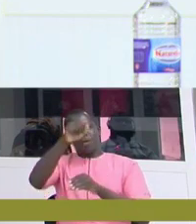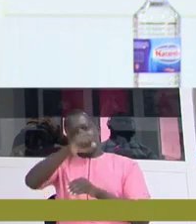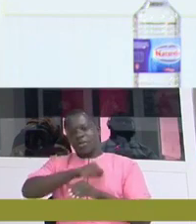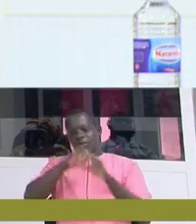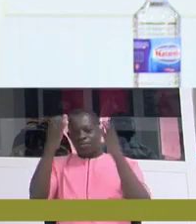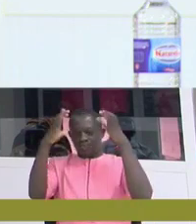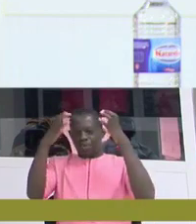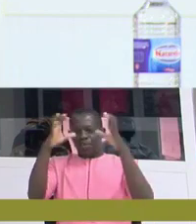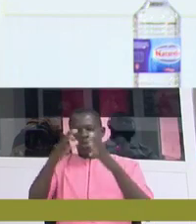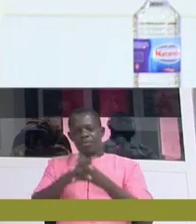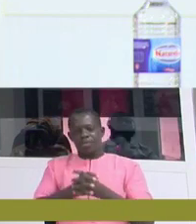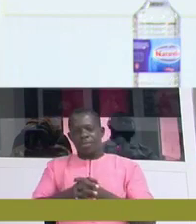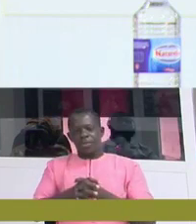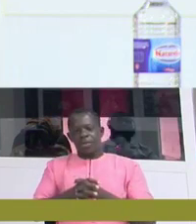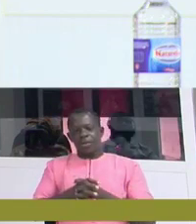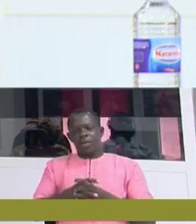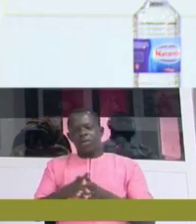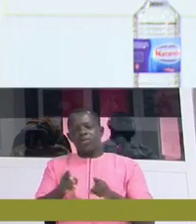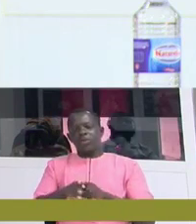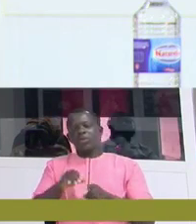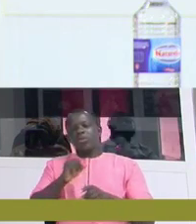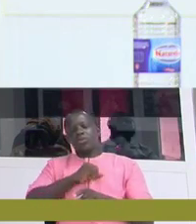a problem.